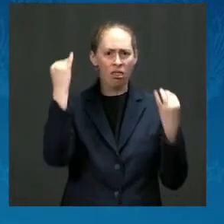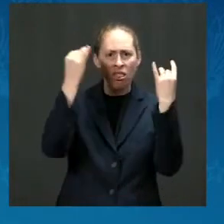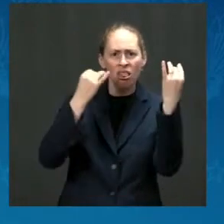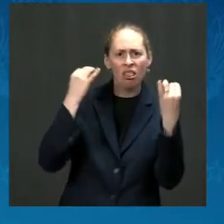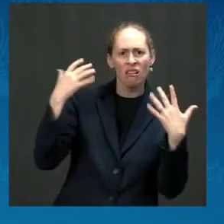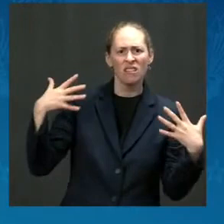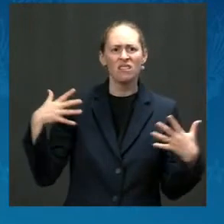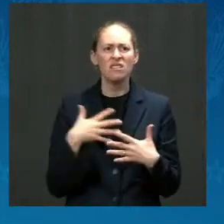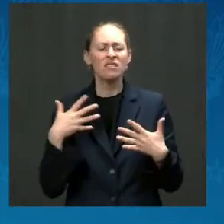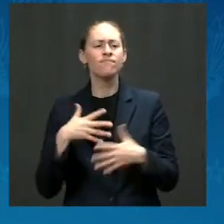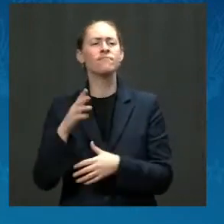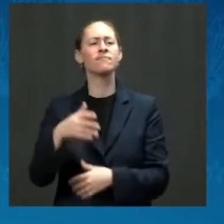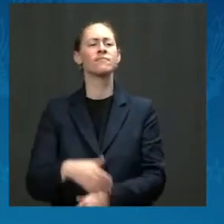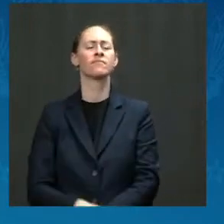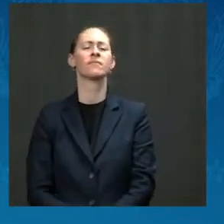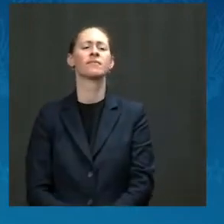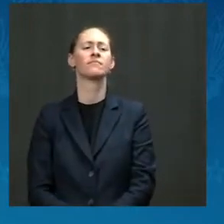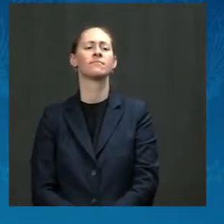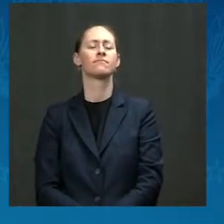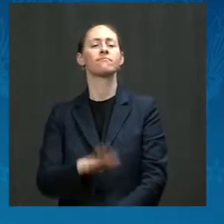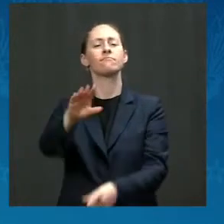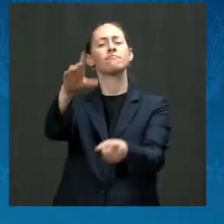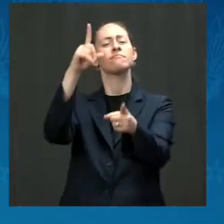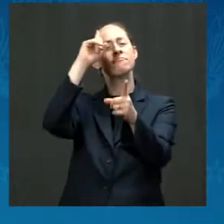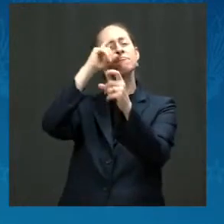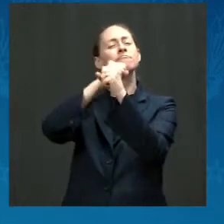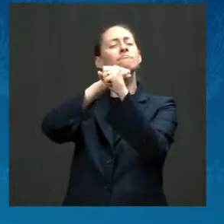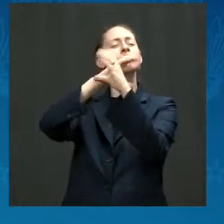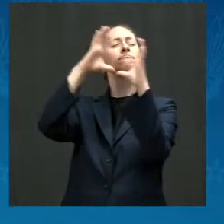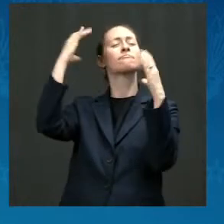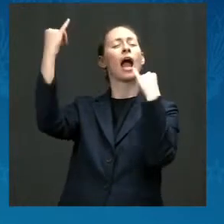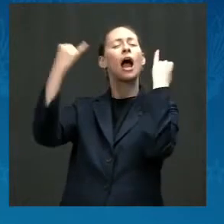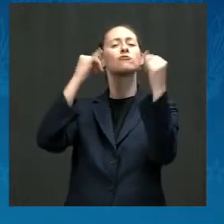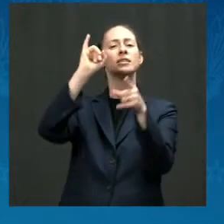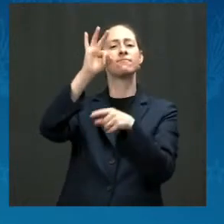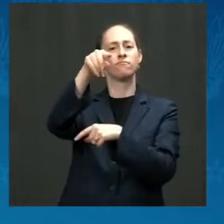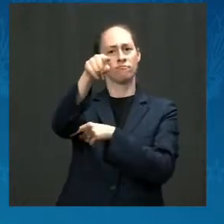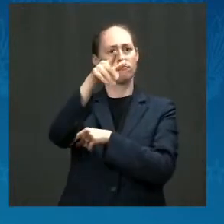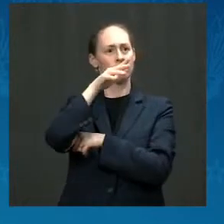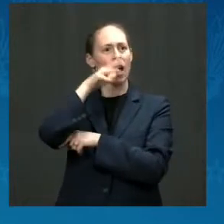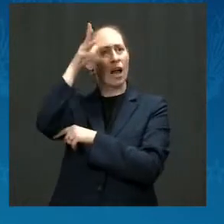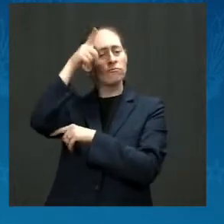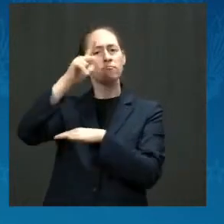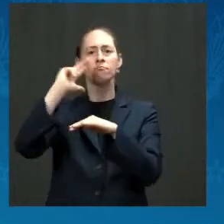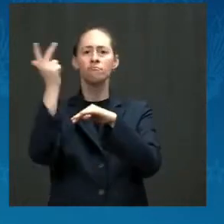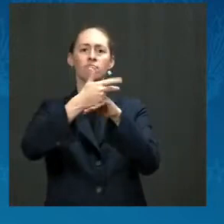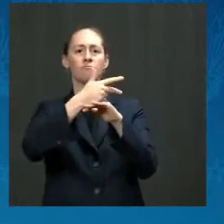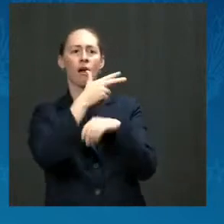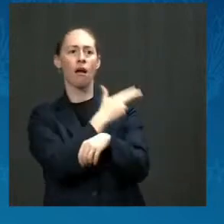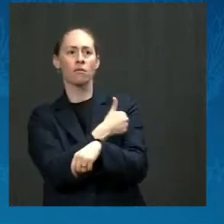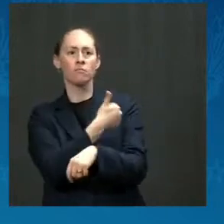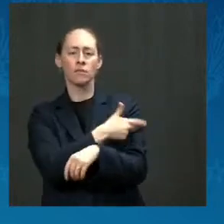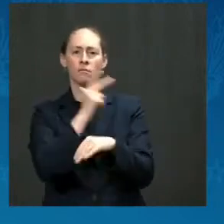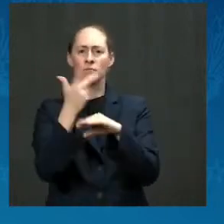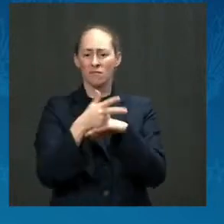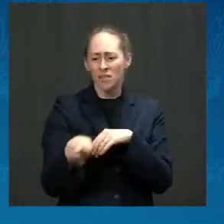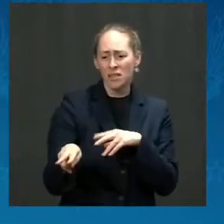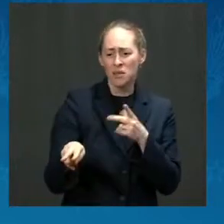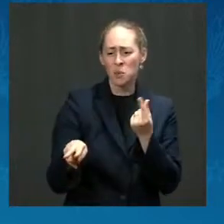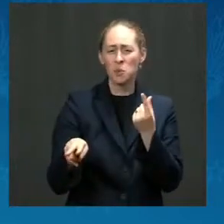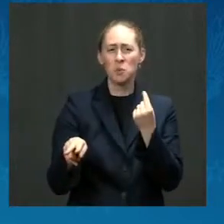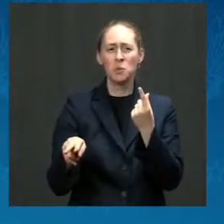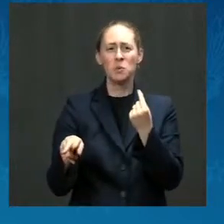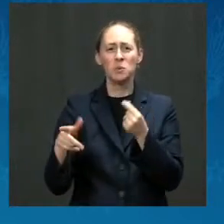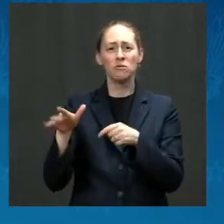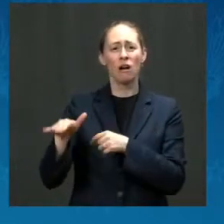lot with their sick child, terrified as she or he is sitting in the car, the child is in the back